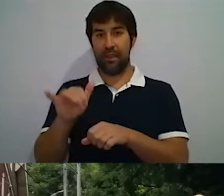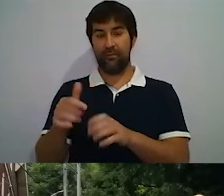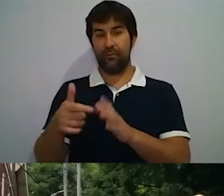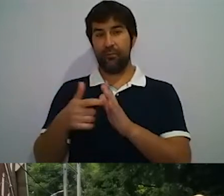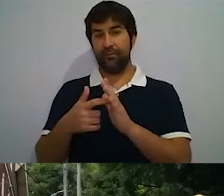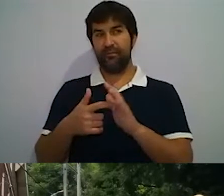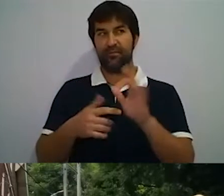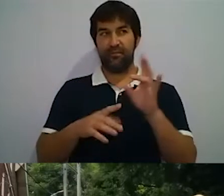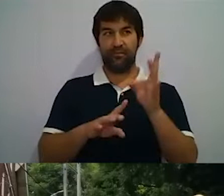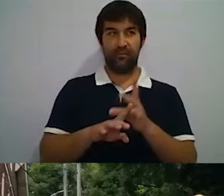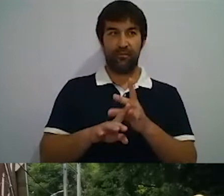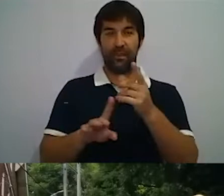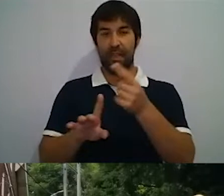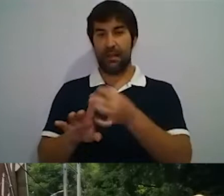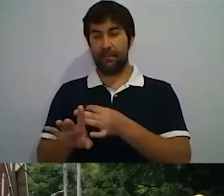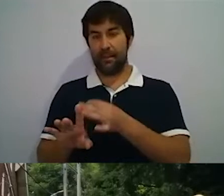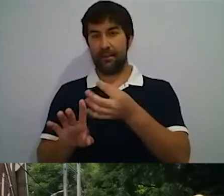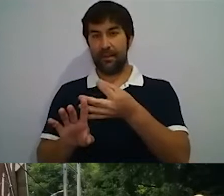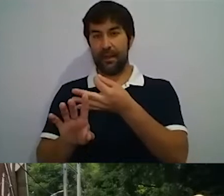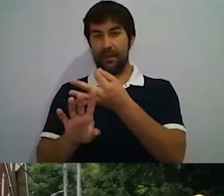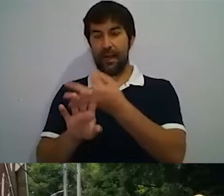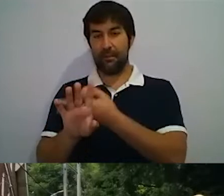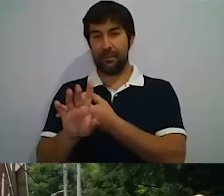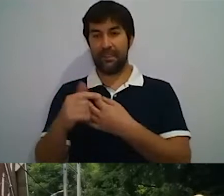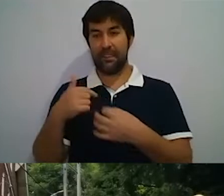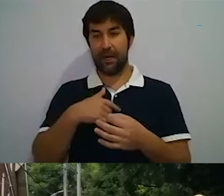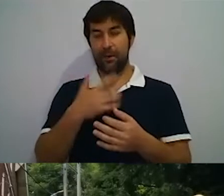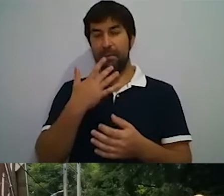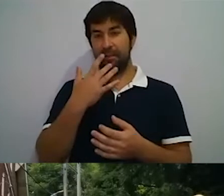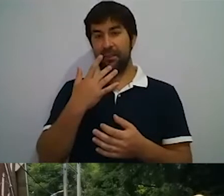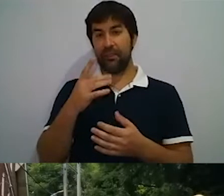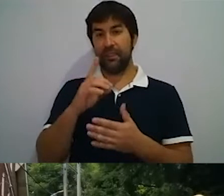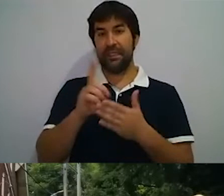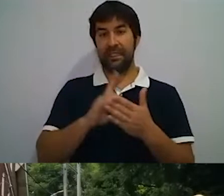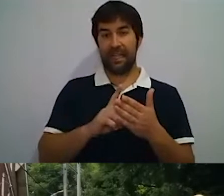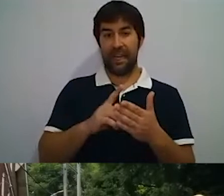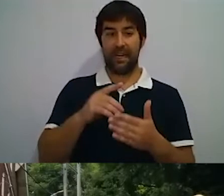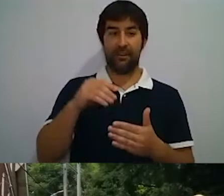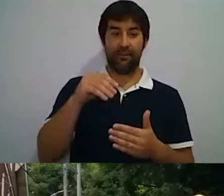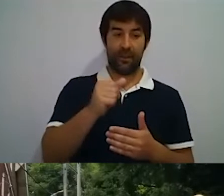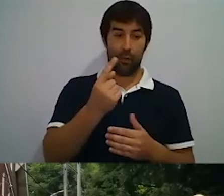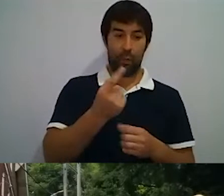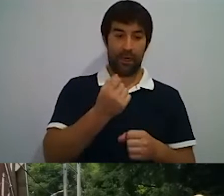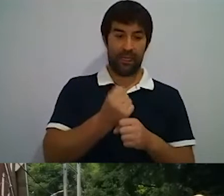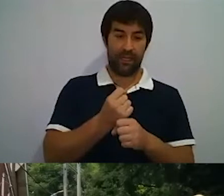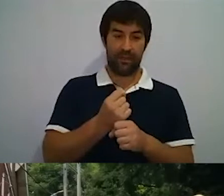planning and coordination with the other mobility providers in our city, such as the Port Authority.